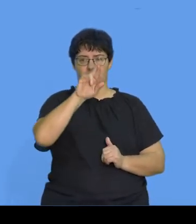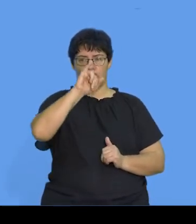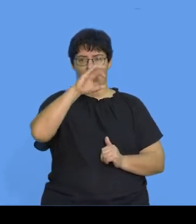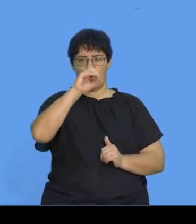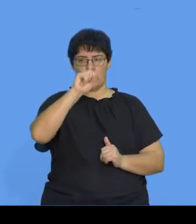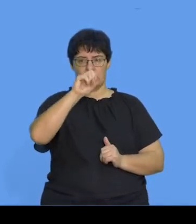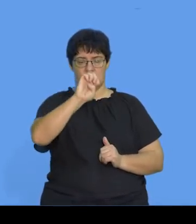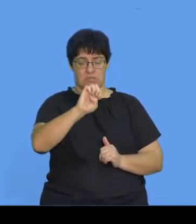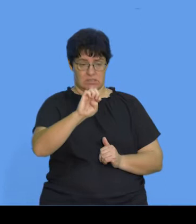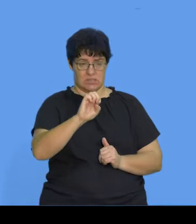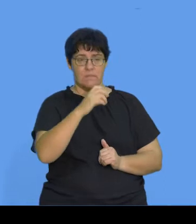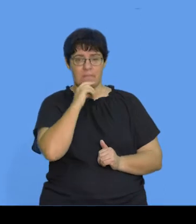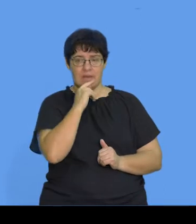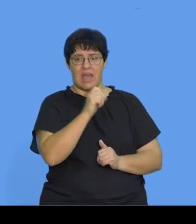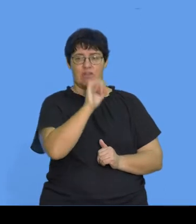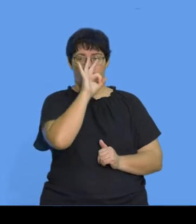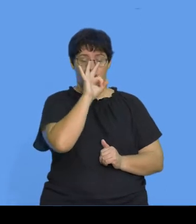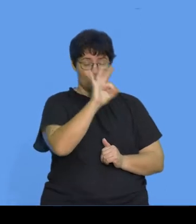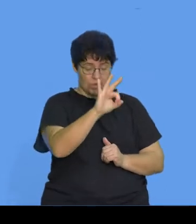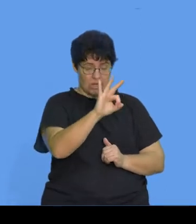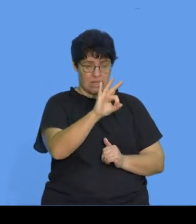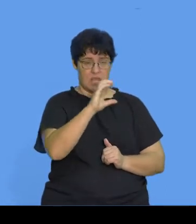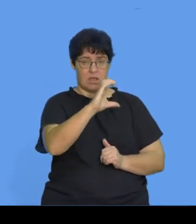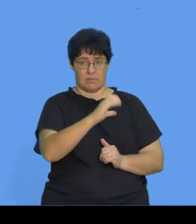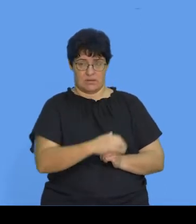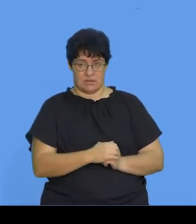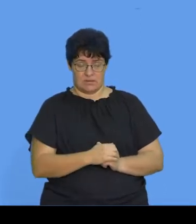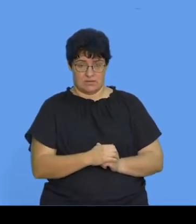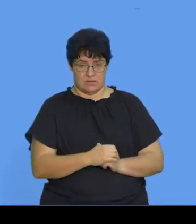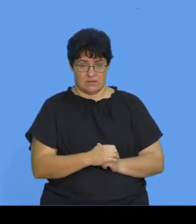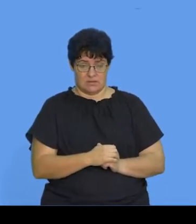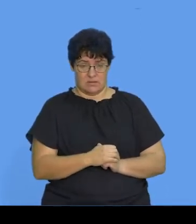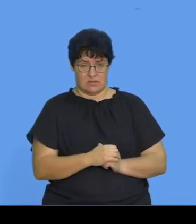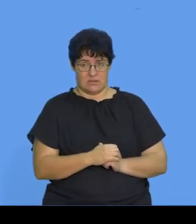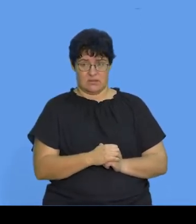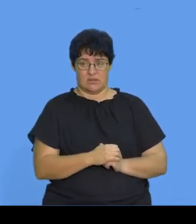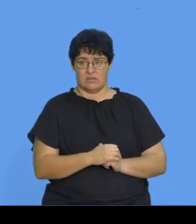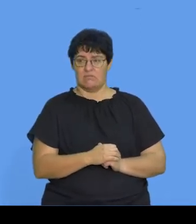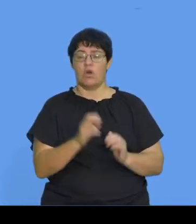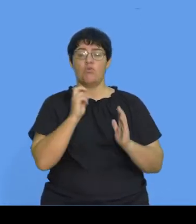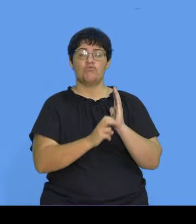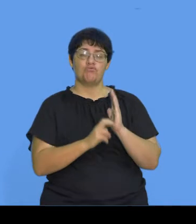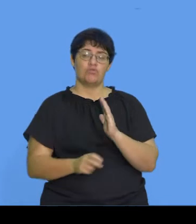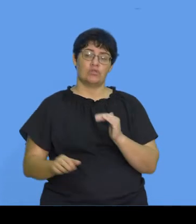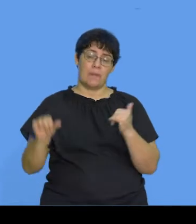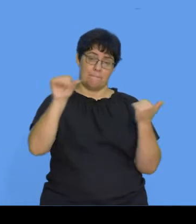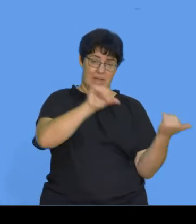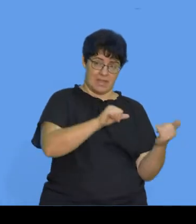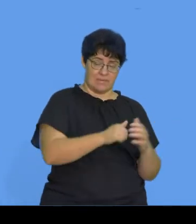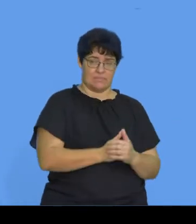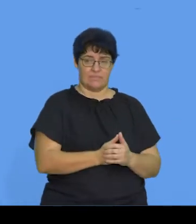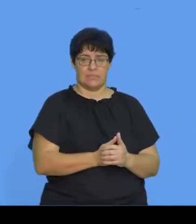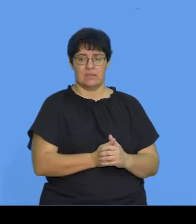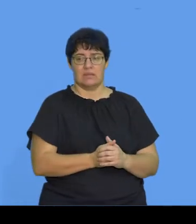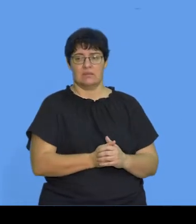here. I have got 3 carbons. Now, the rule states as follows. I'm going to go back one more